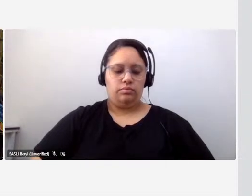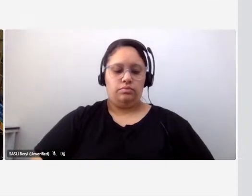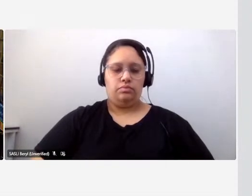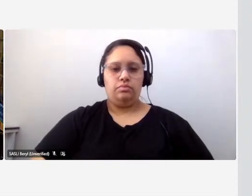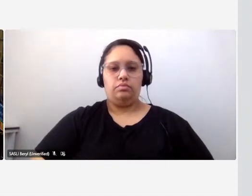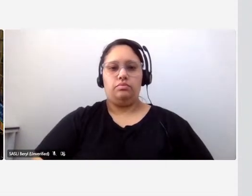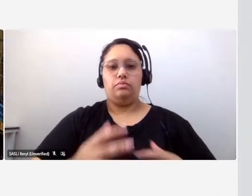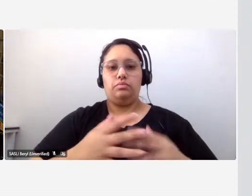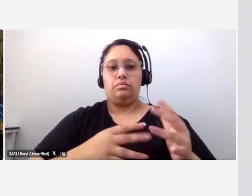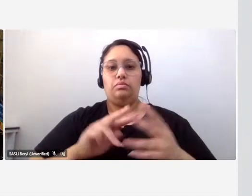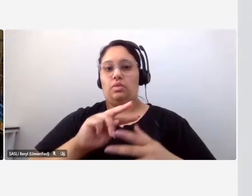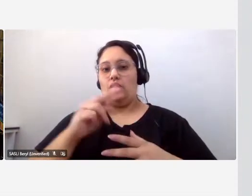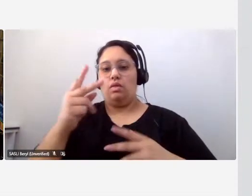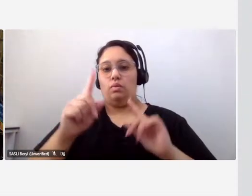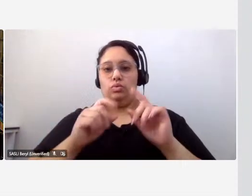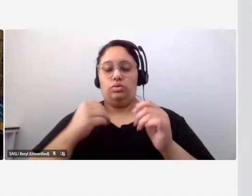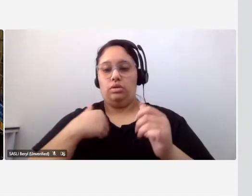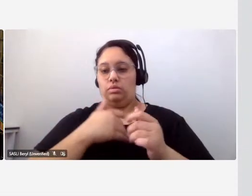Any other questions, members?